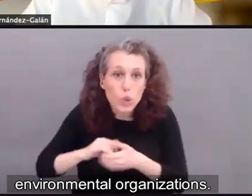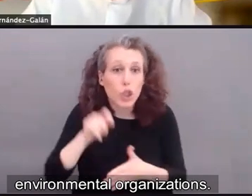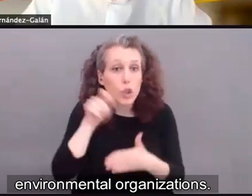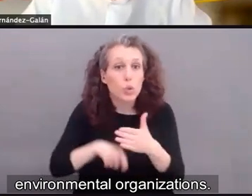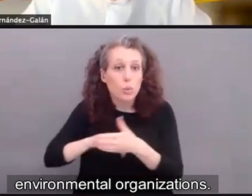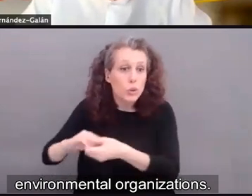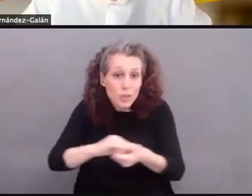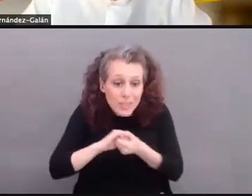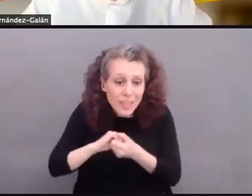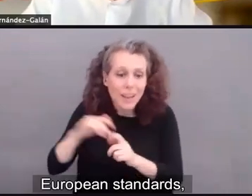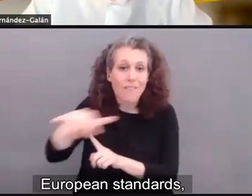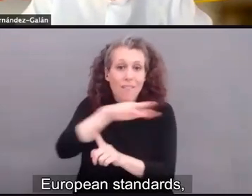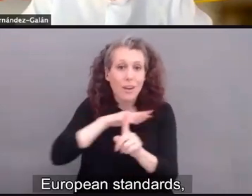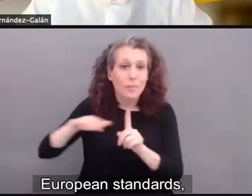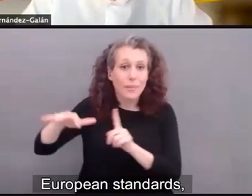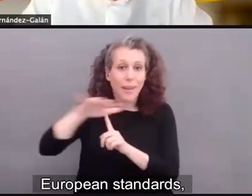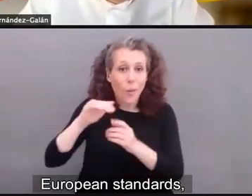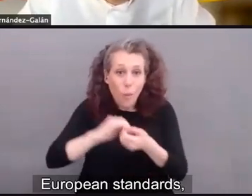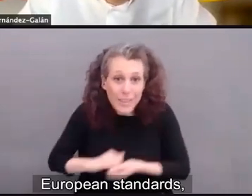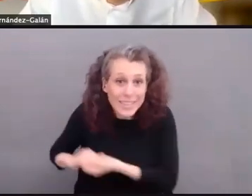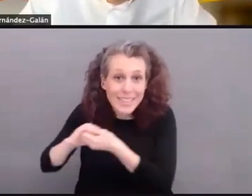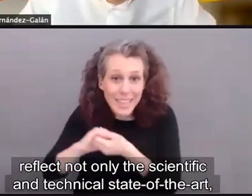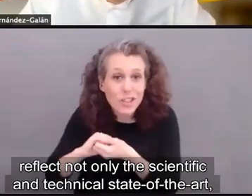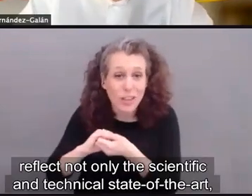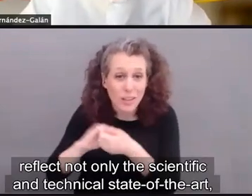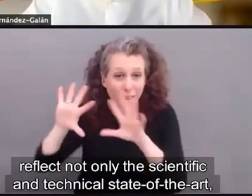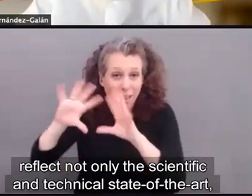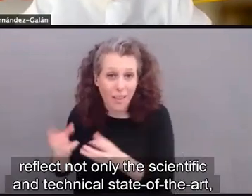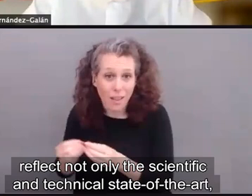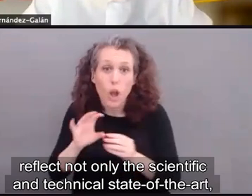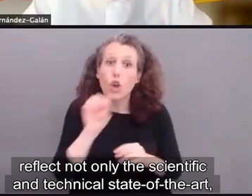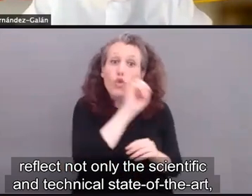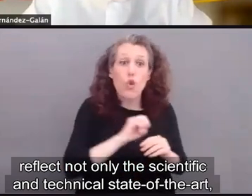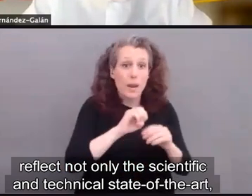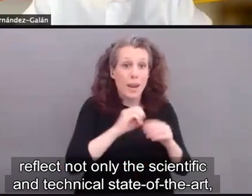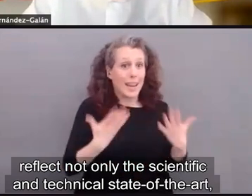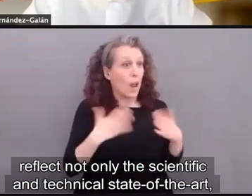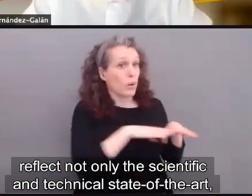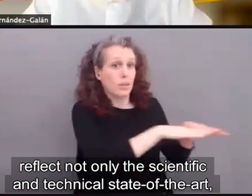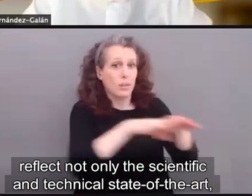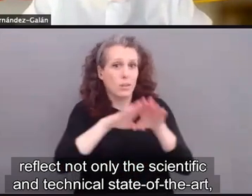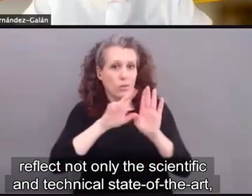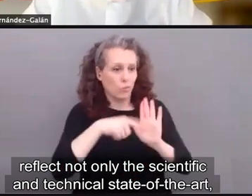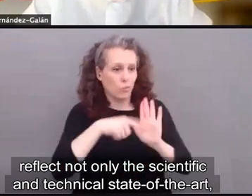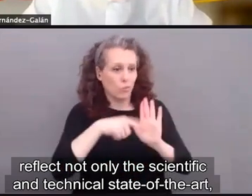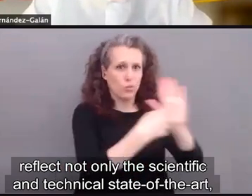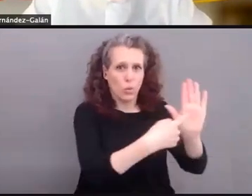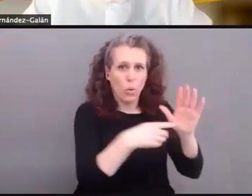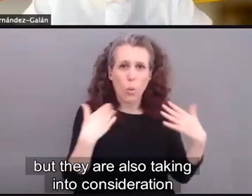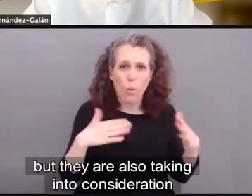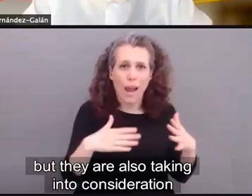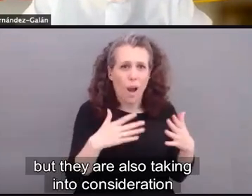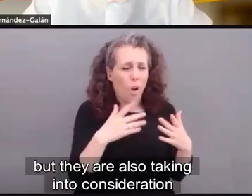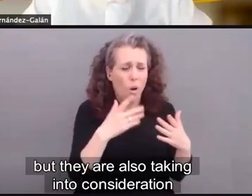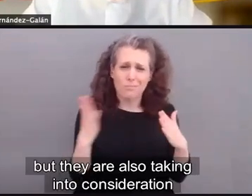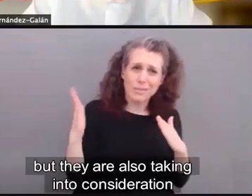environmental organization. European standards reflect not only the scientific and technical state of the art,